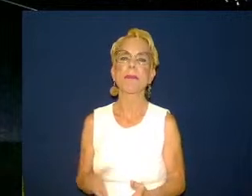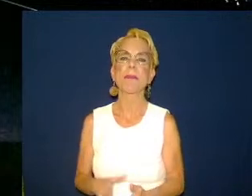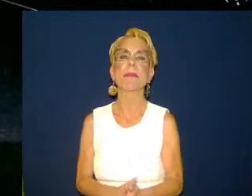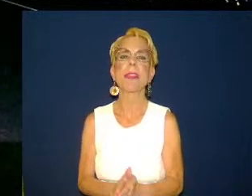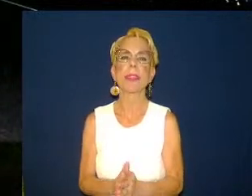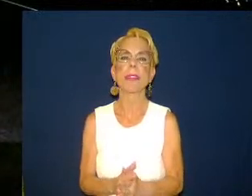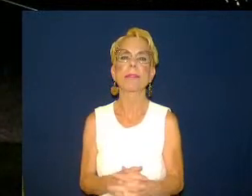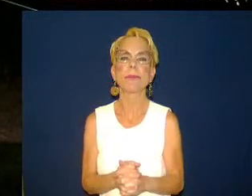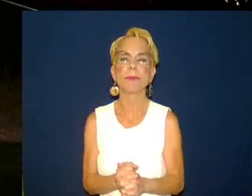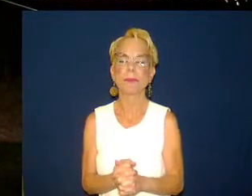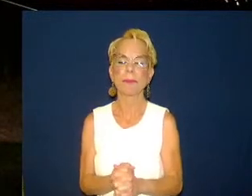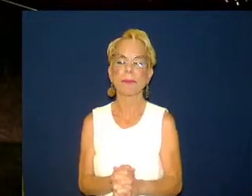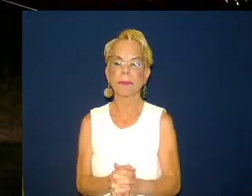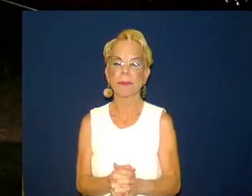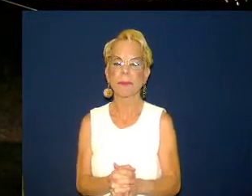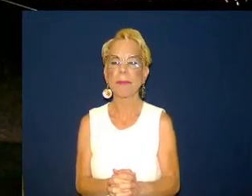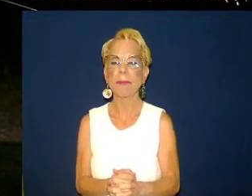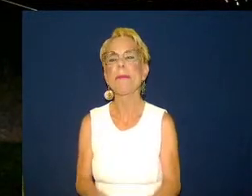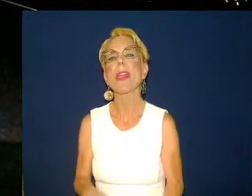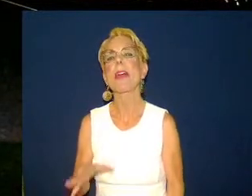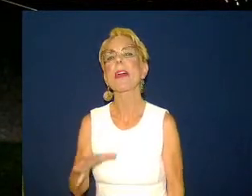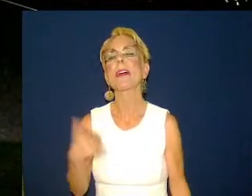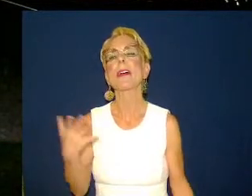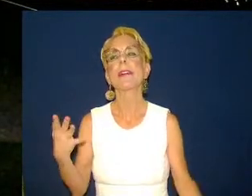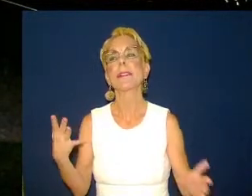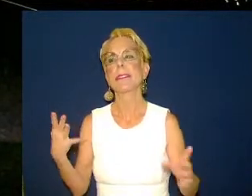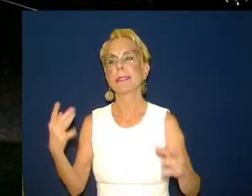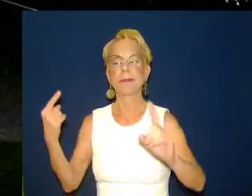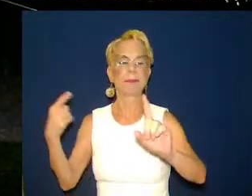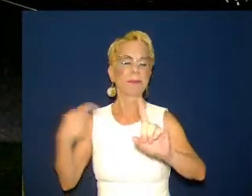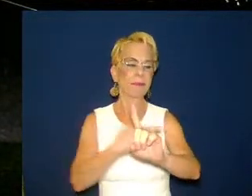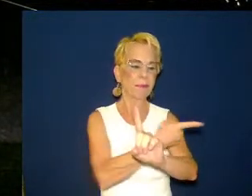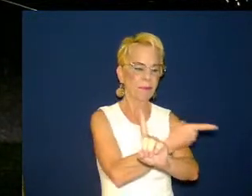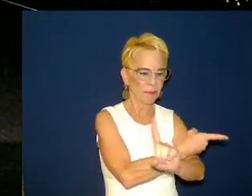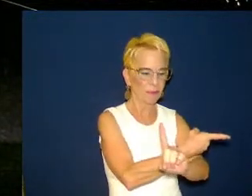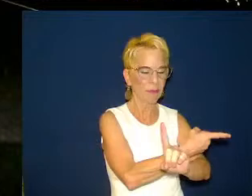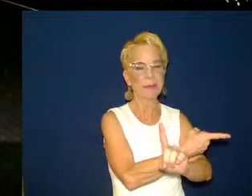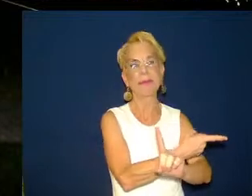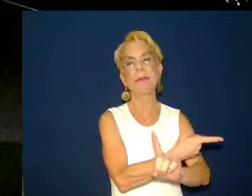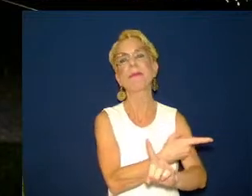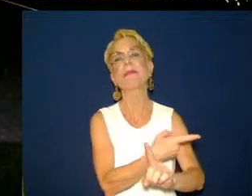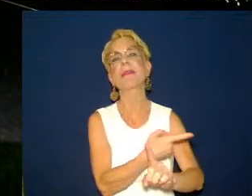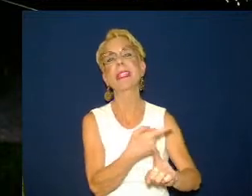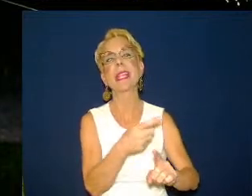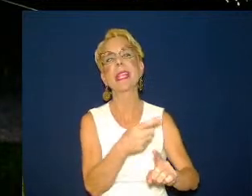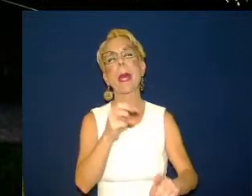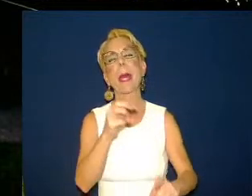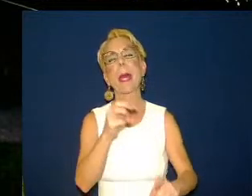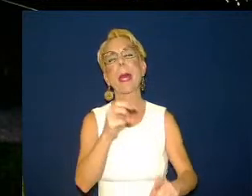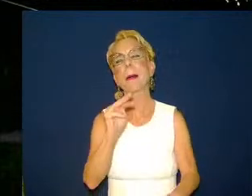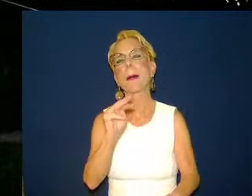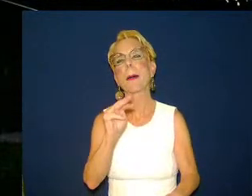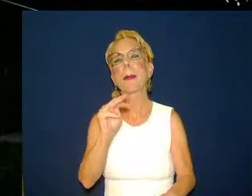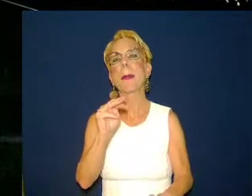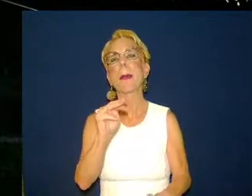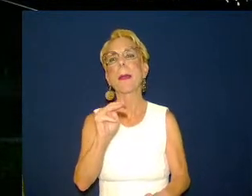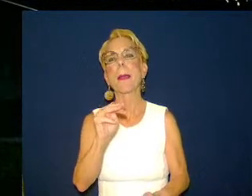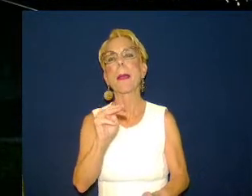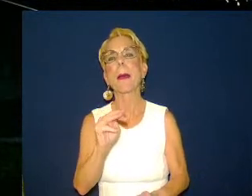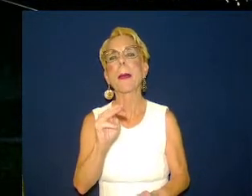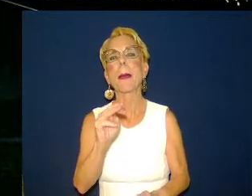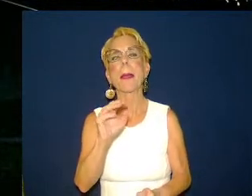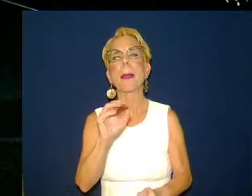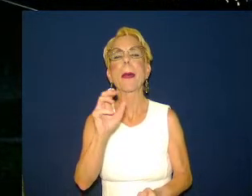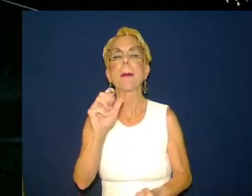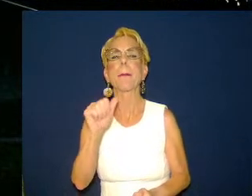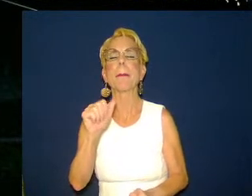South. If you don't like Dukes, people's going to think you're weird. But everybody knows that Miracle Whip is the real